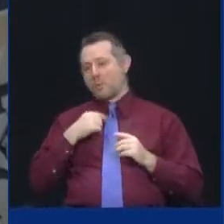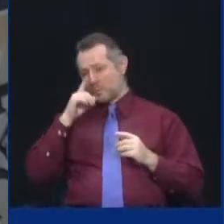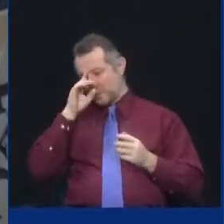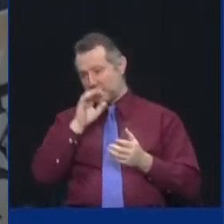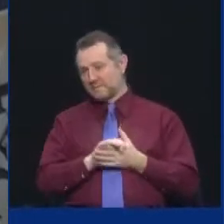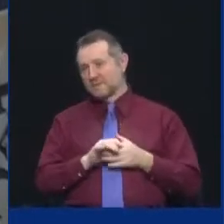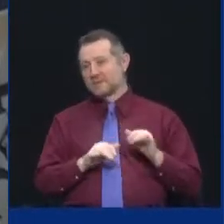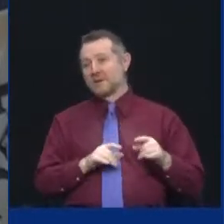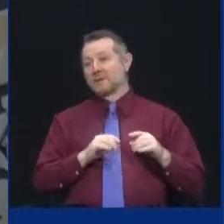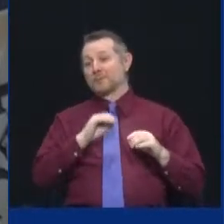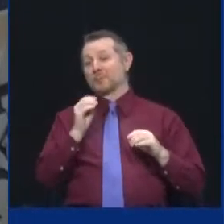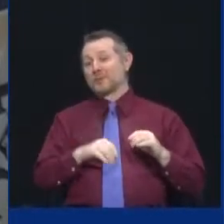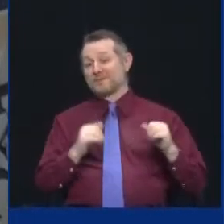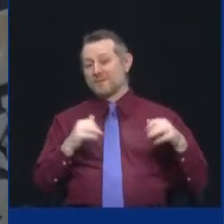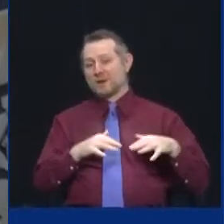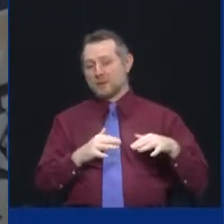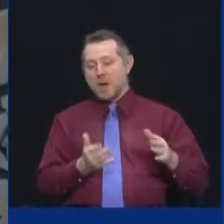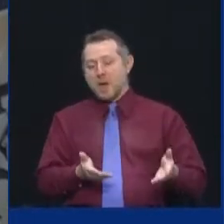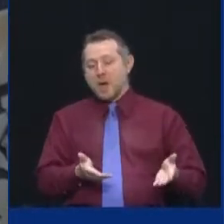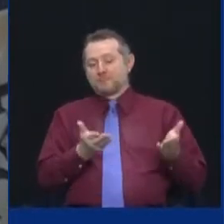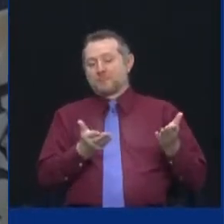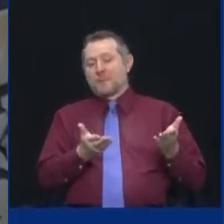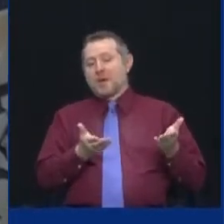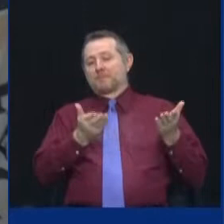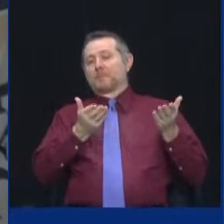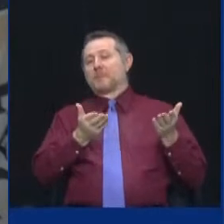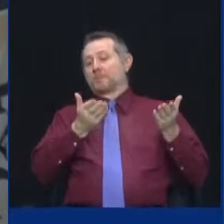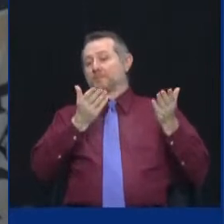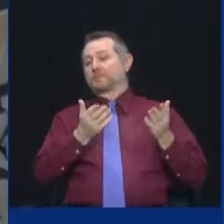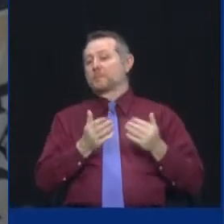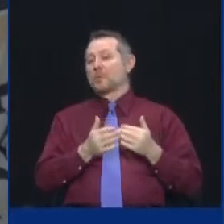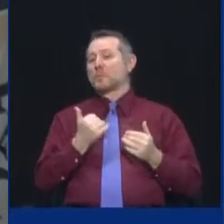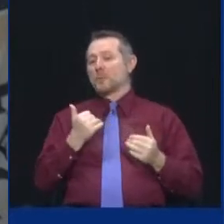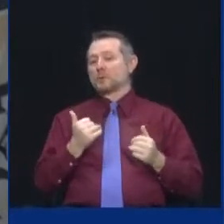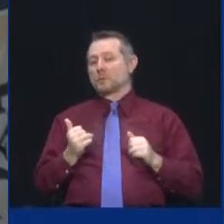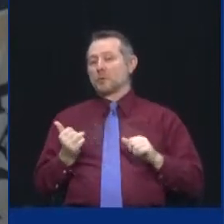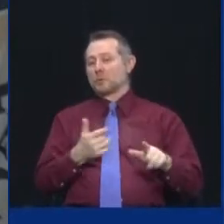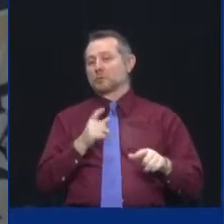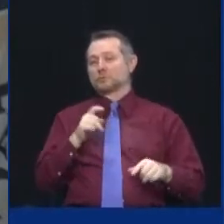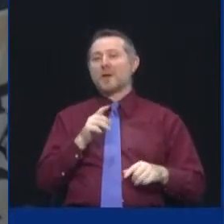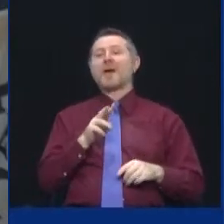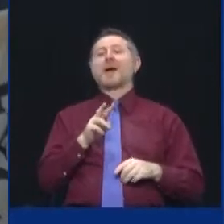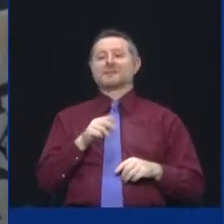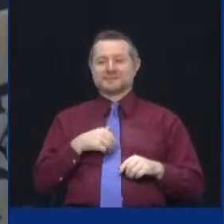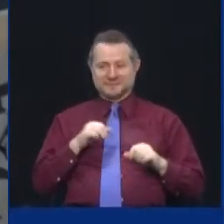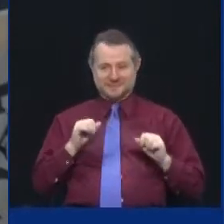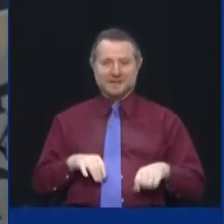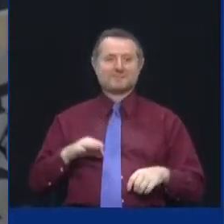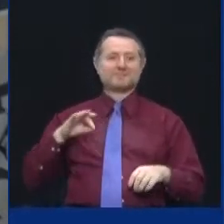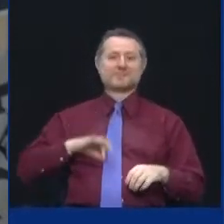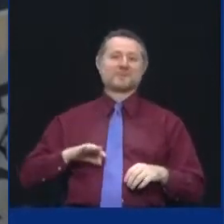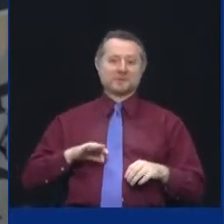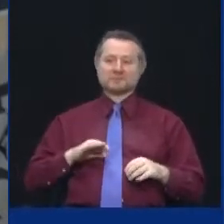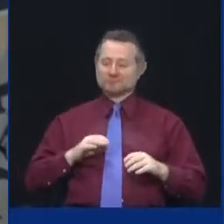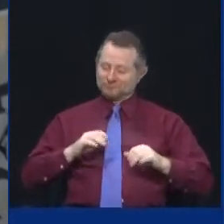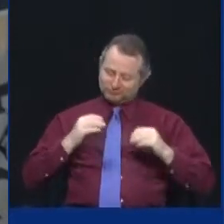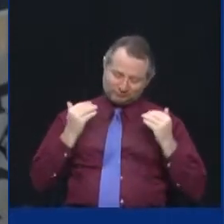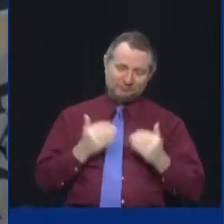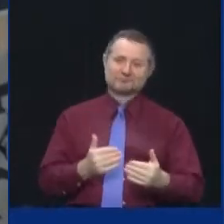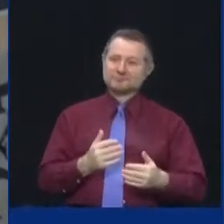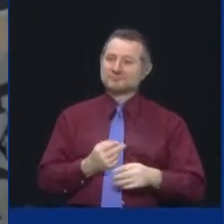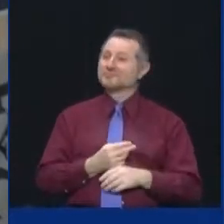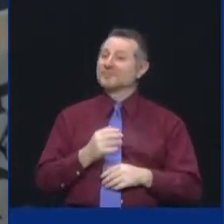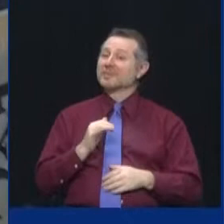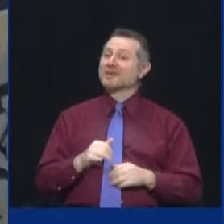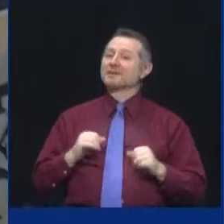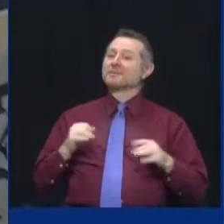economically viable for almost every venue. Also, and I want to make this